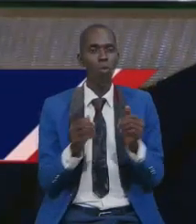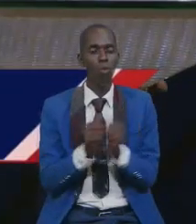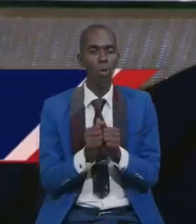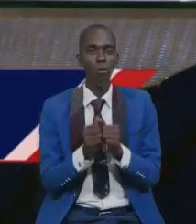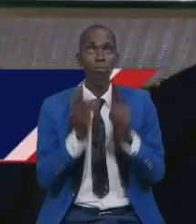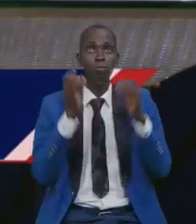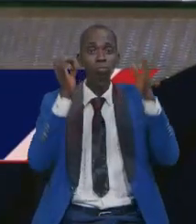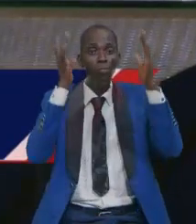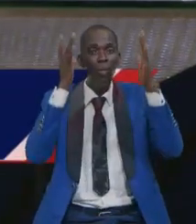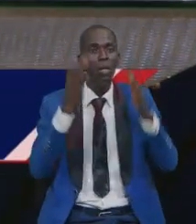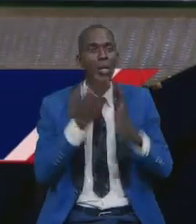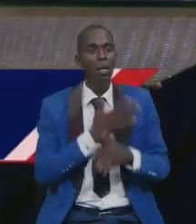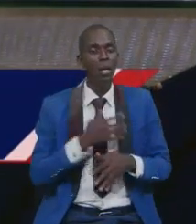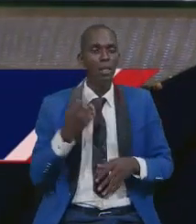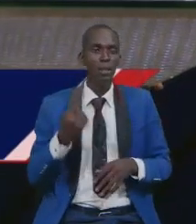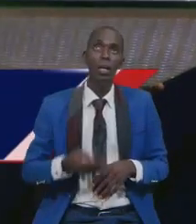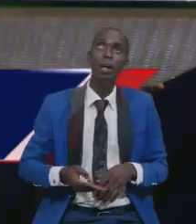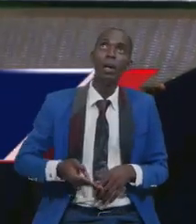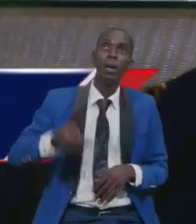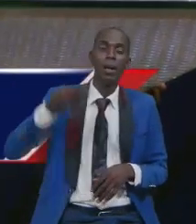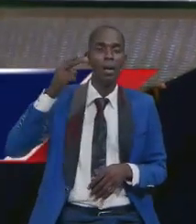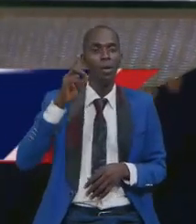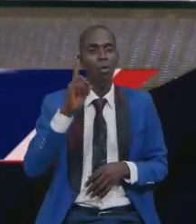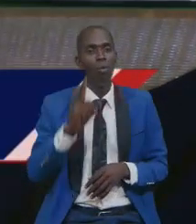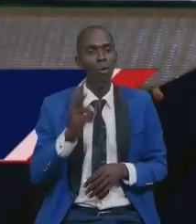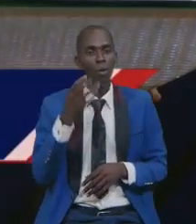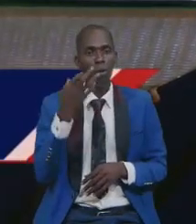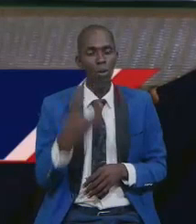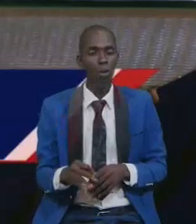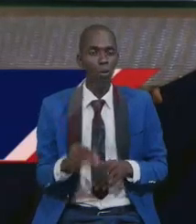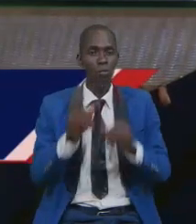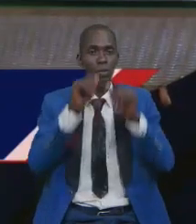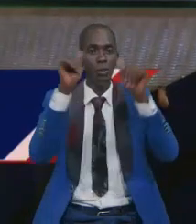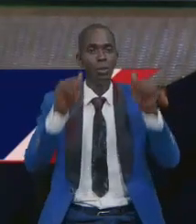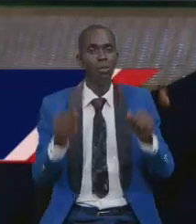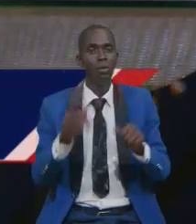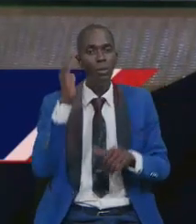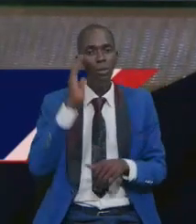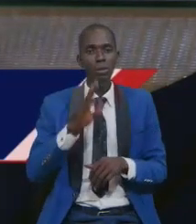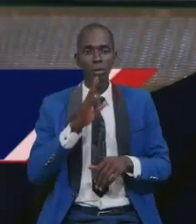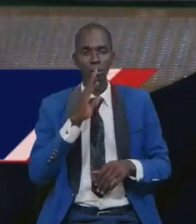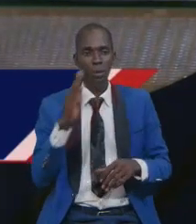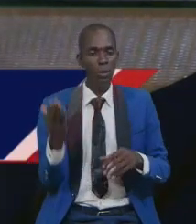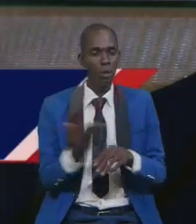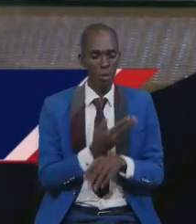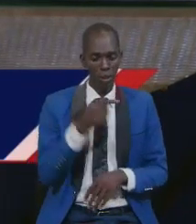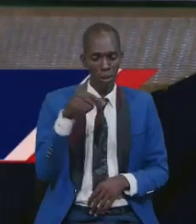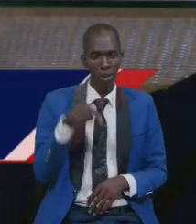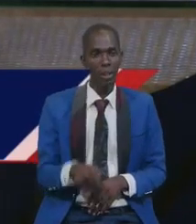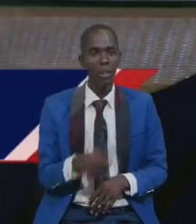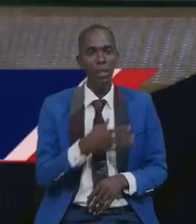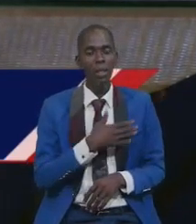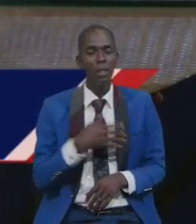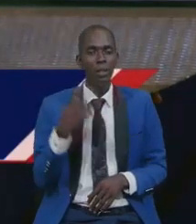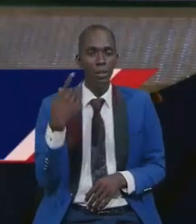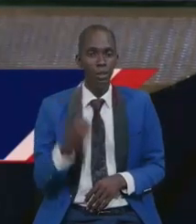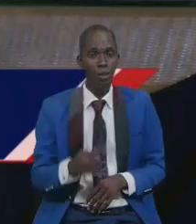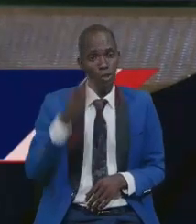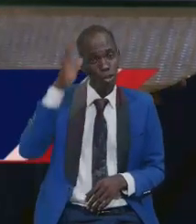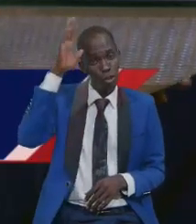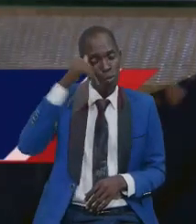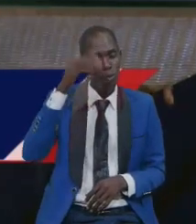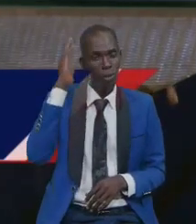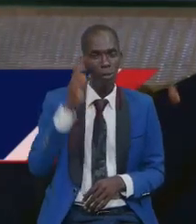ones and of stature shall be hewn down, cut down, and the haughty shall